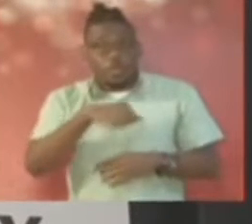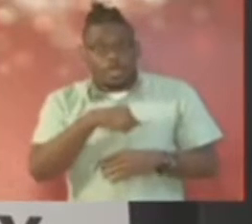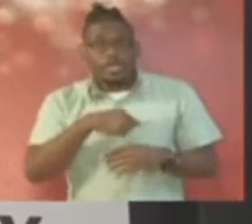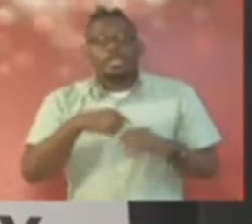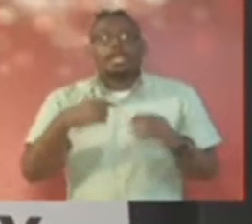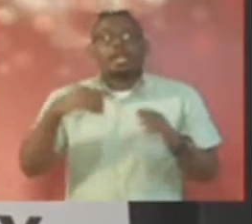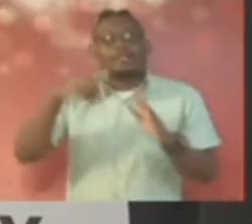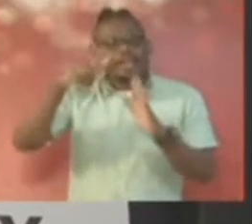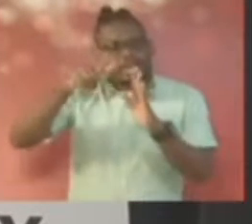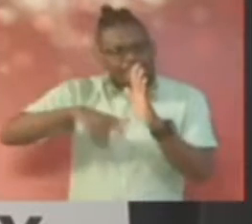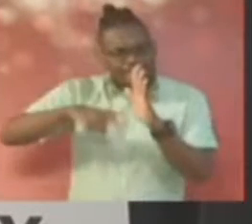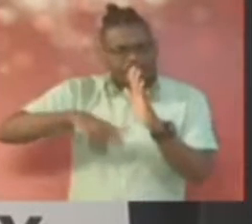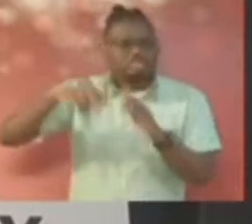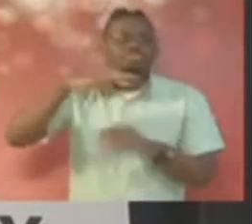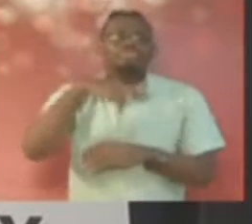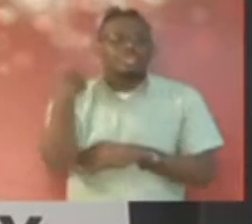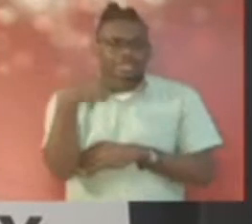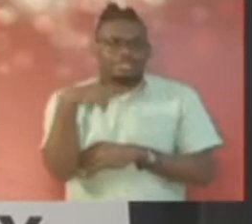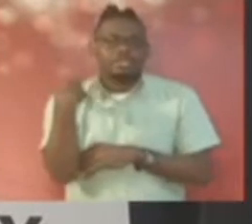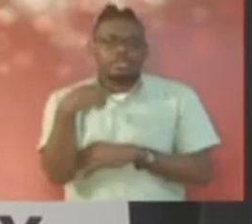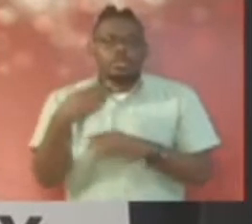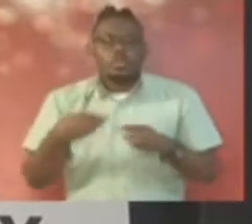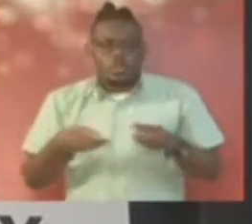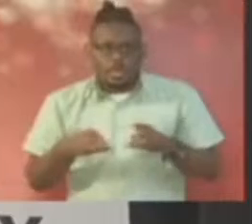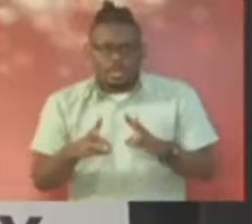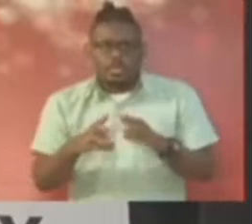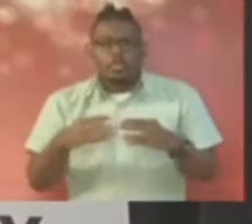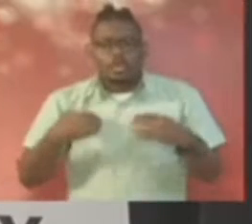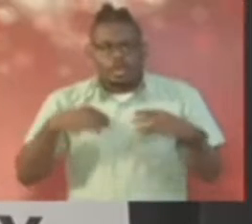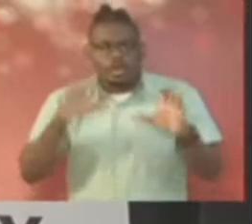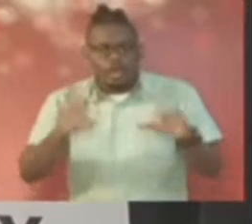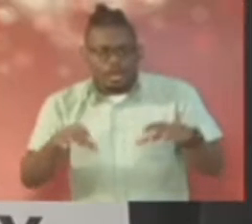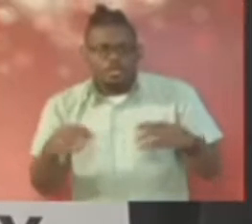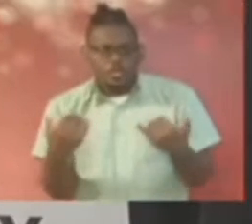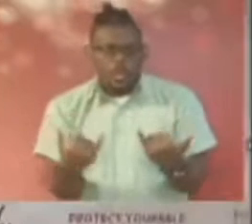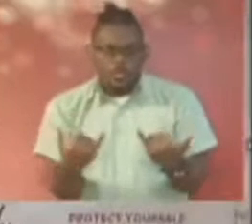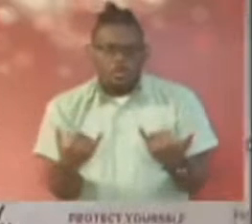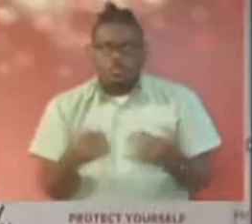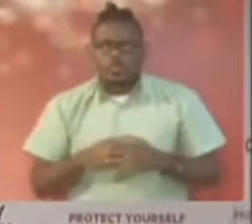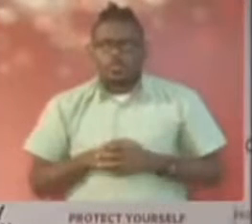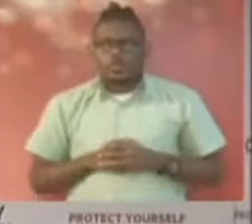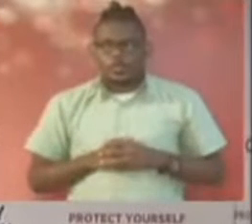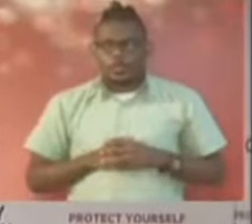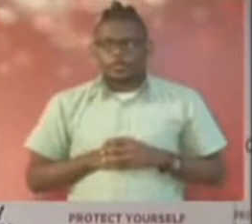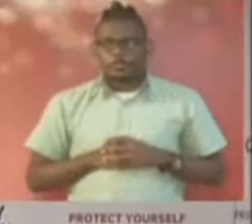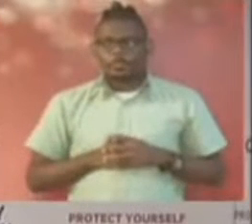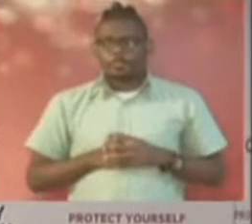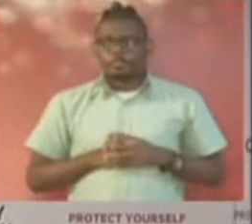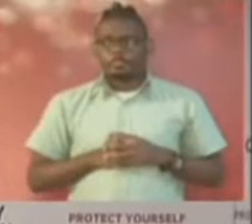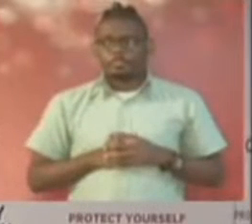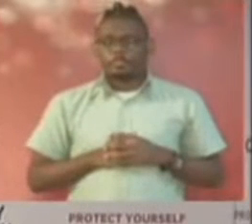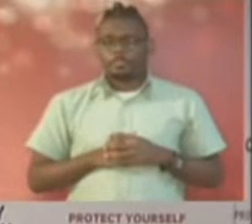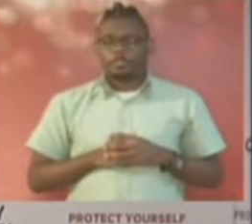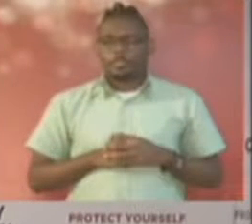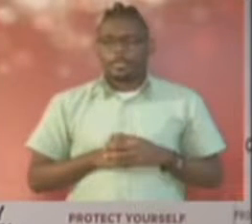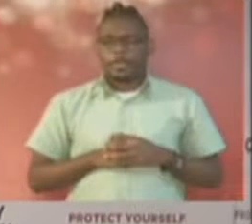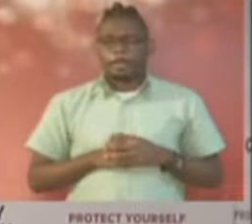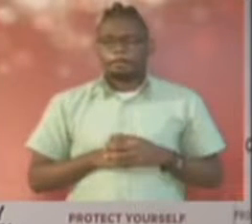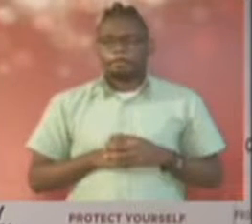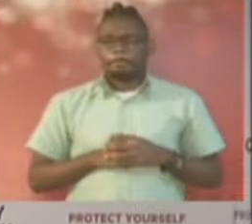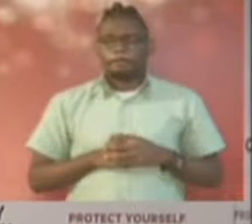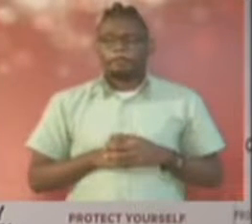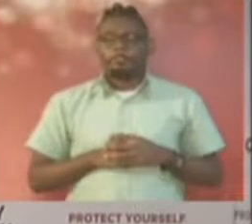the best way that we can in the varying situations. Thank you very much, Dr. Hines. And we go now